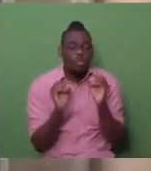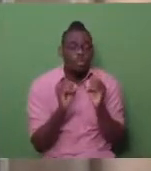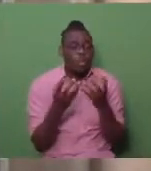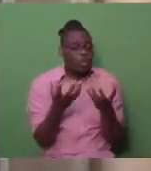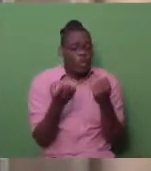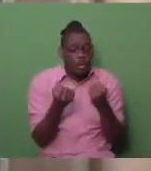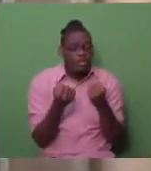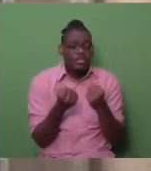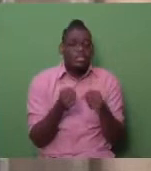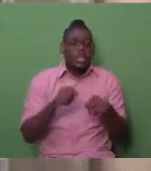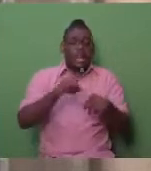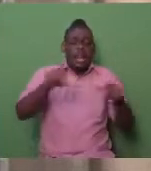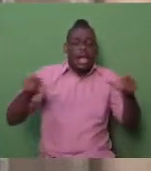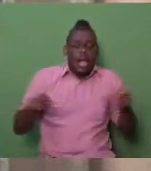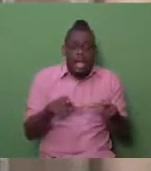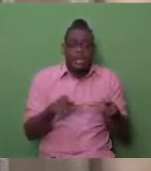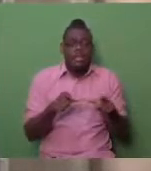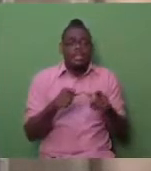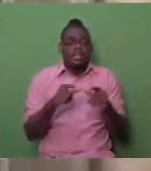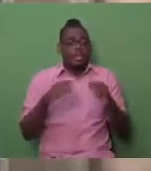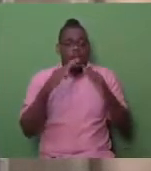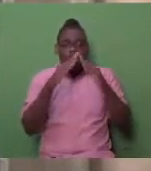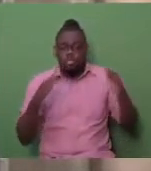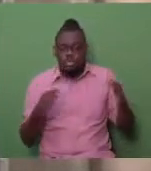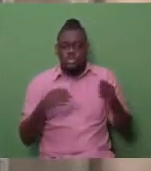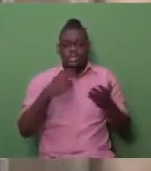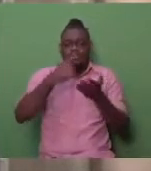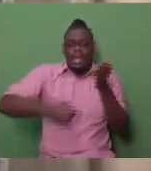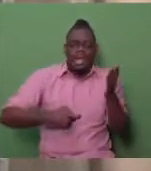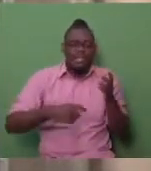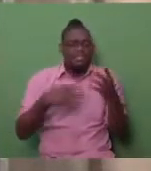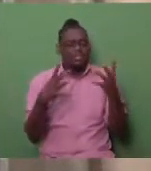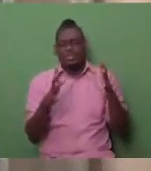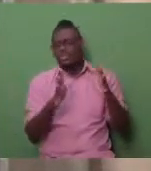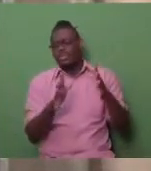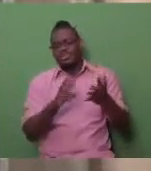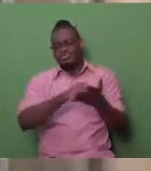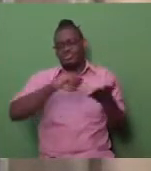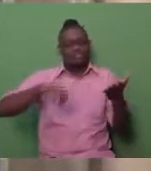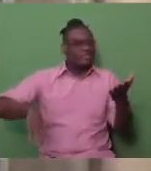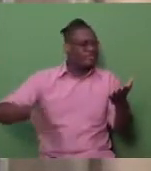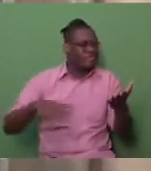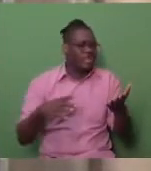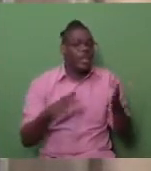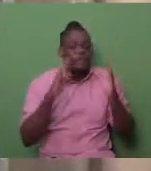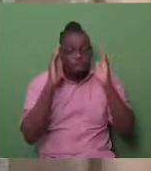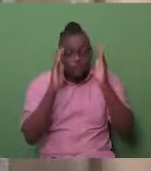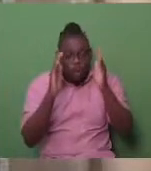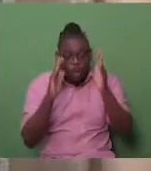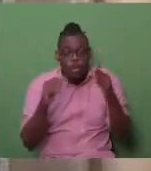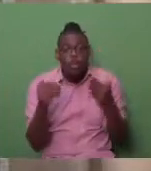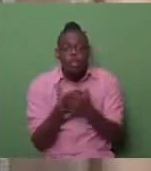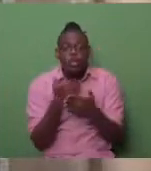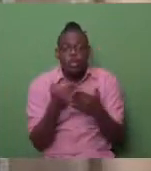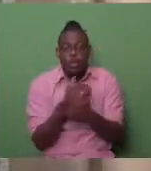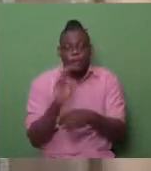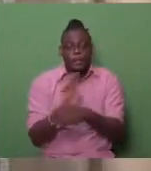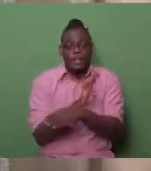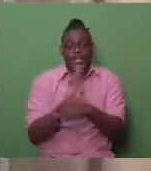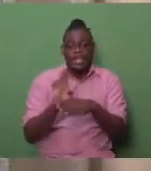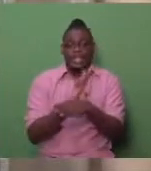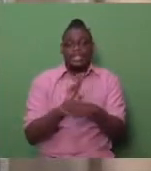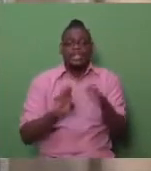We will focus heavily on diversification and new business development so that people and country alike